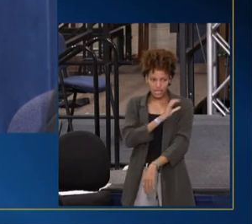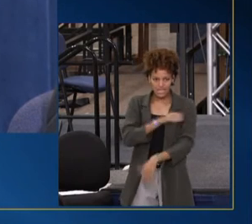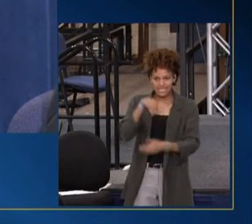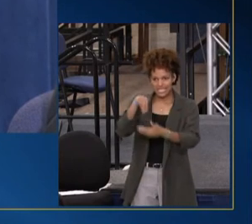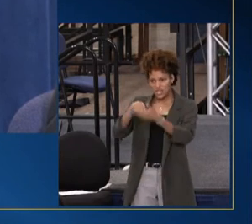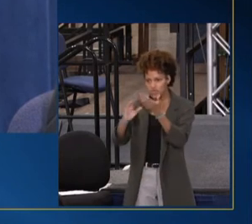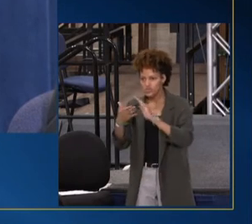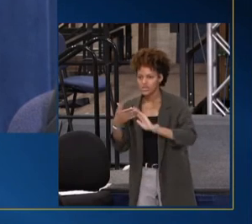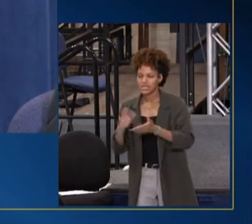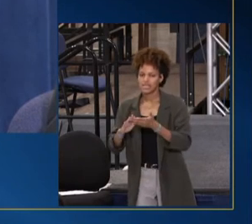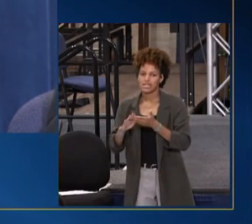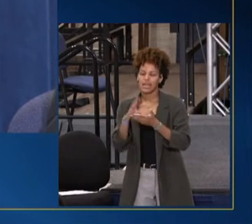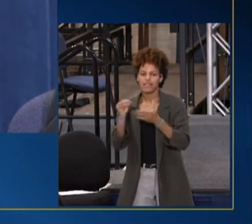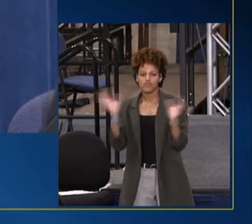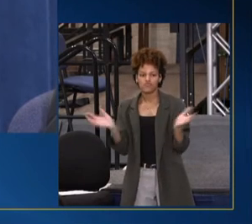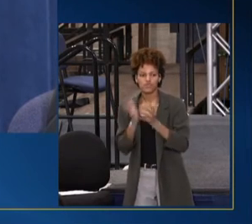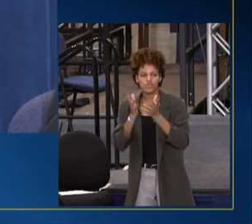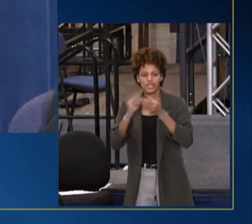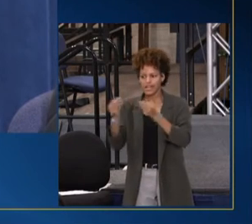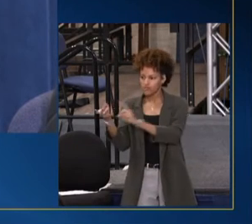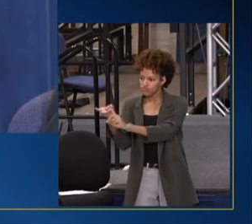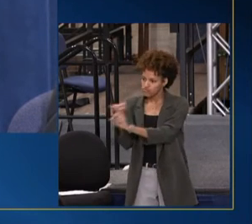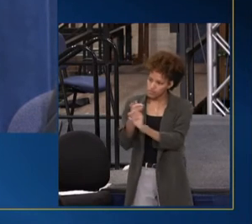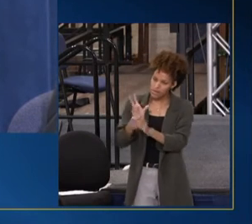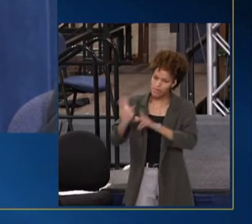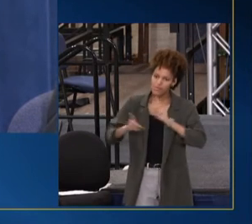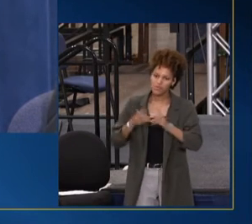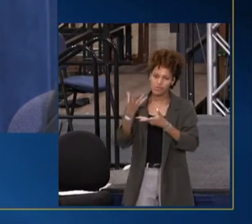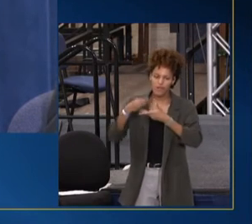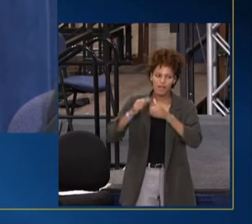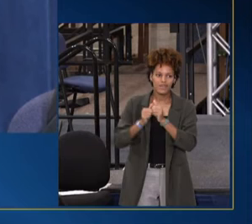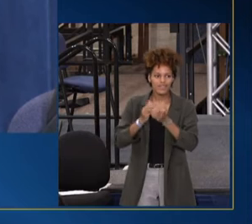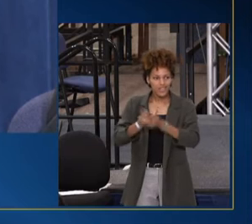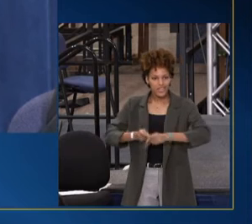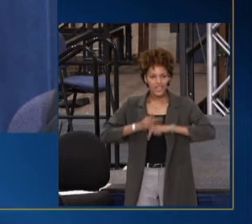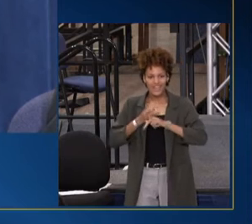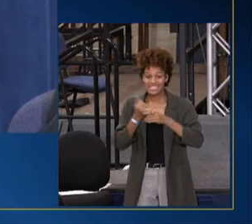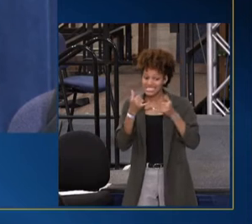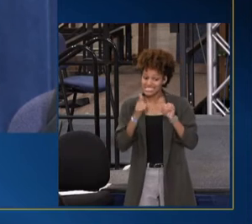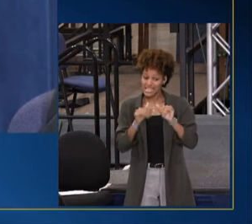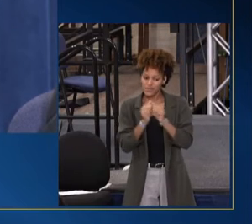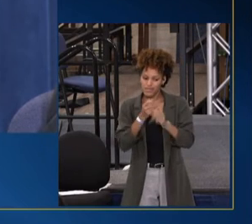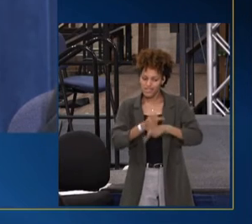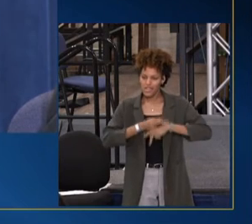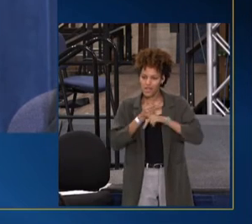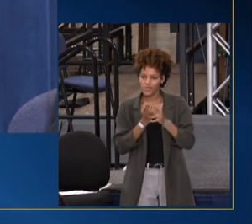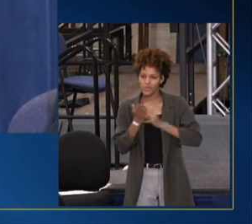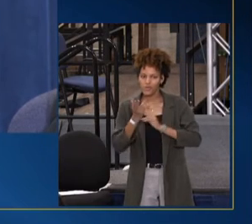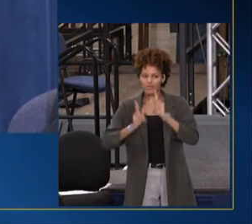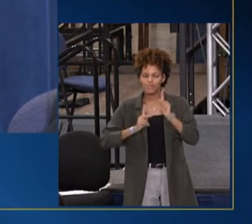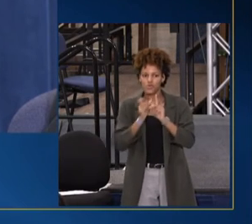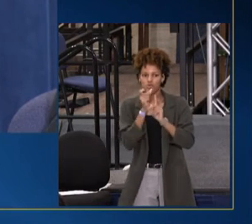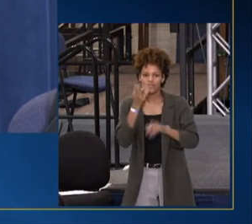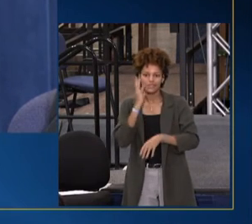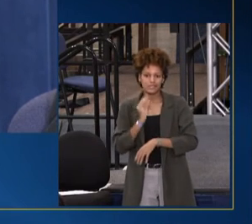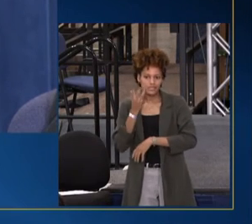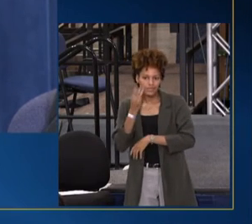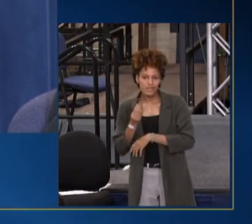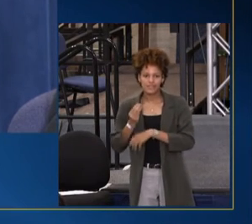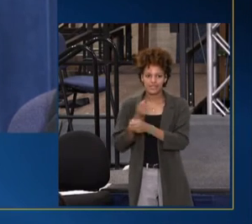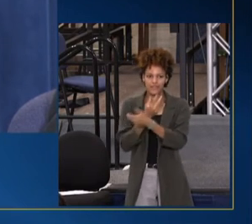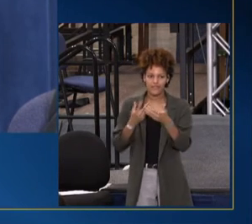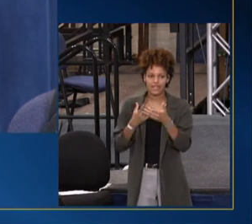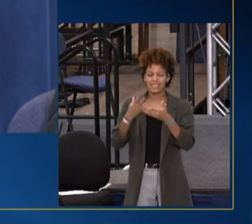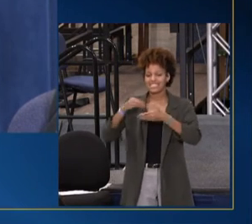community, and encouraging and recruiting people to get in care and stay in care through people with lived experience and community